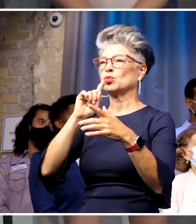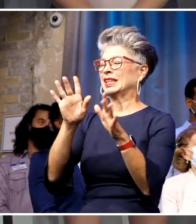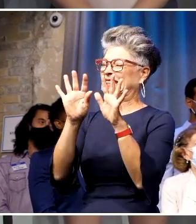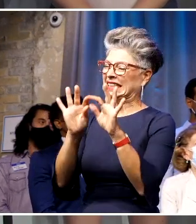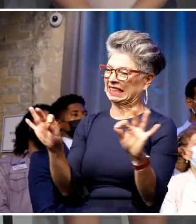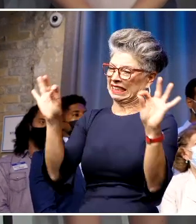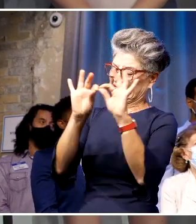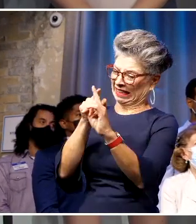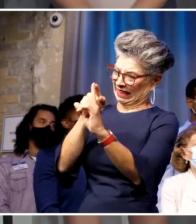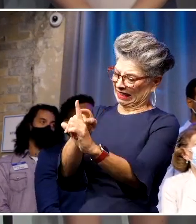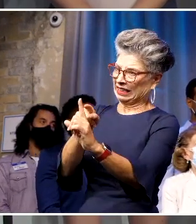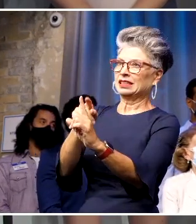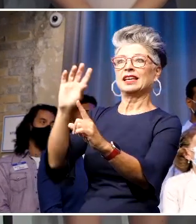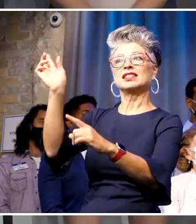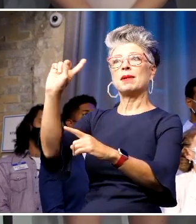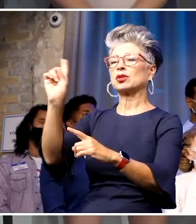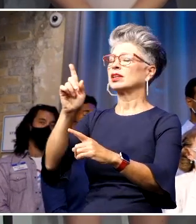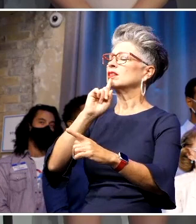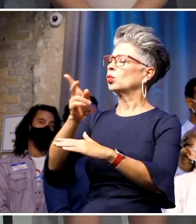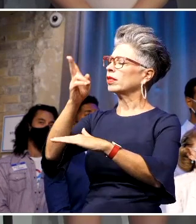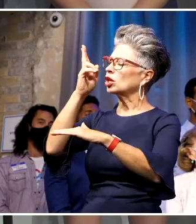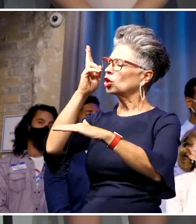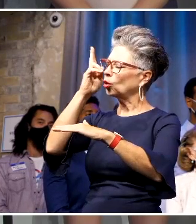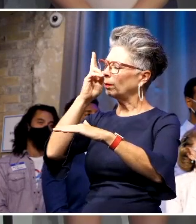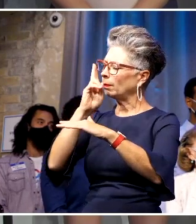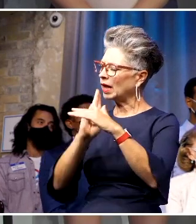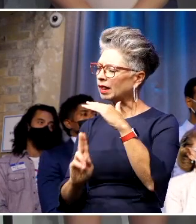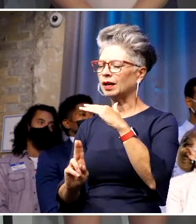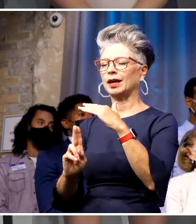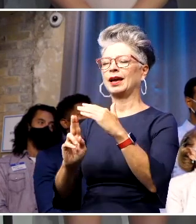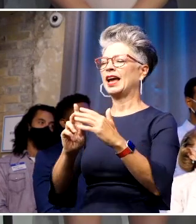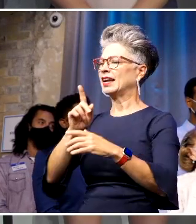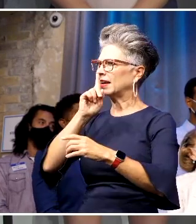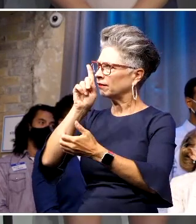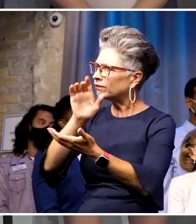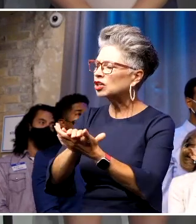democracy, it is with great humility and conviction that today